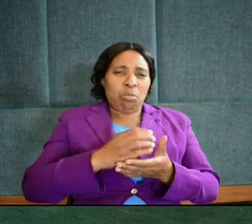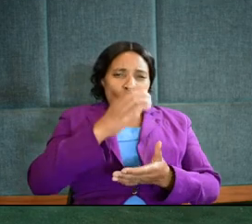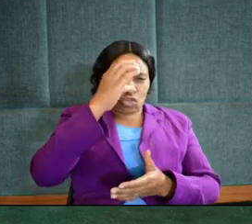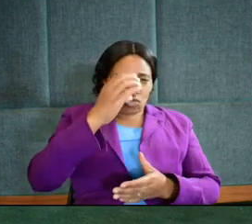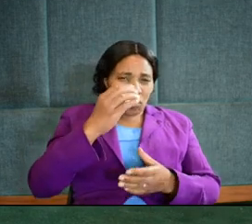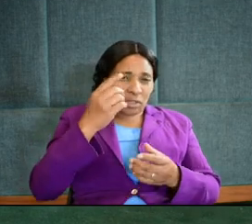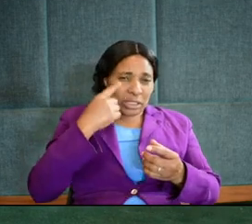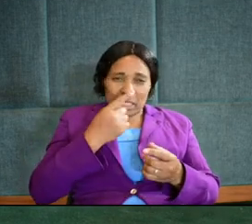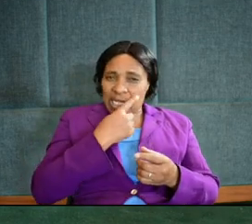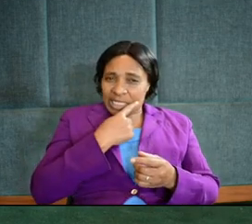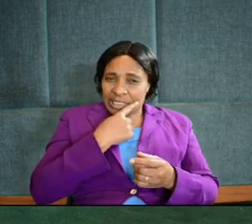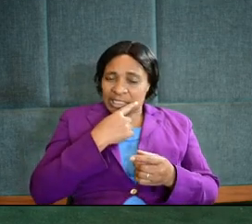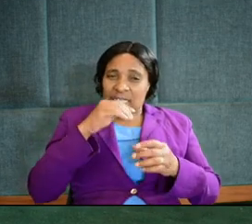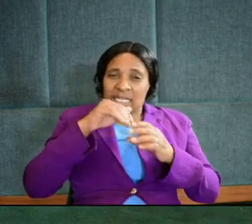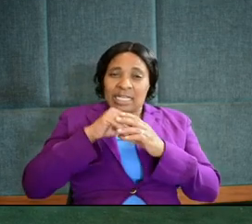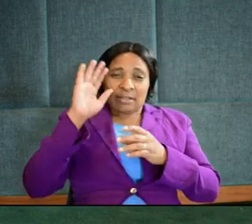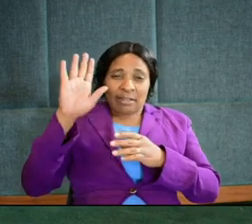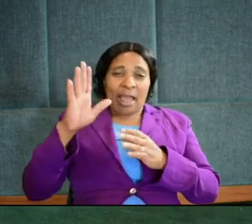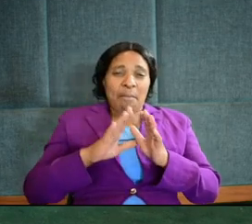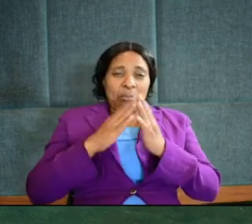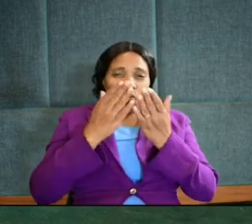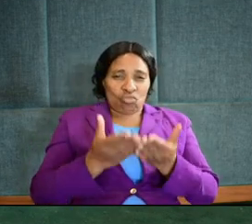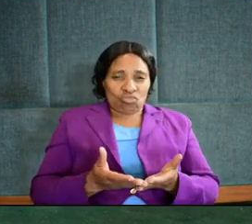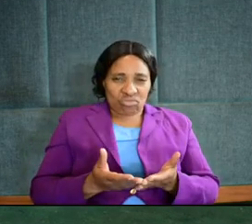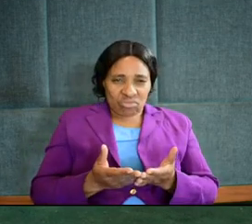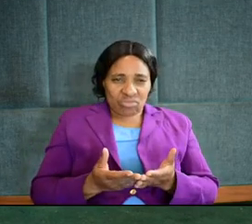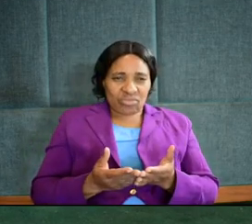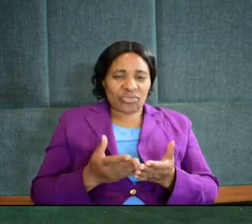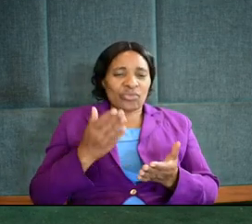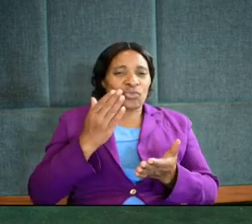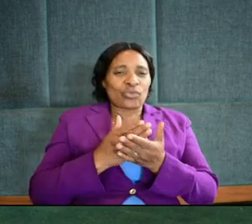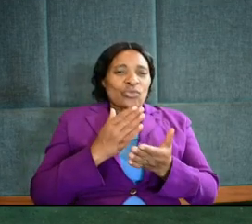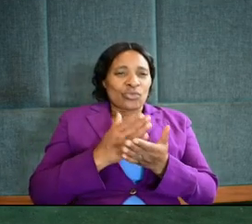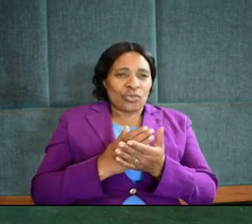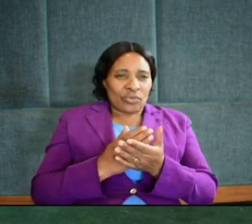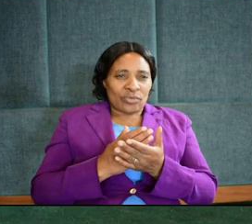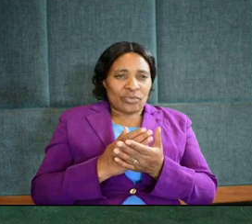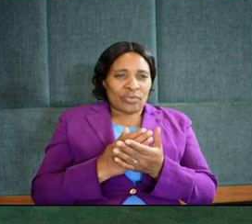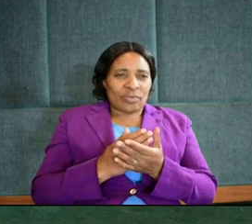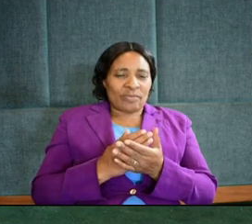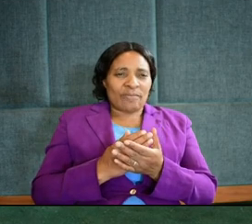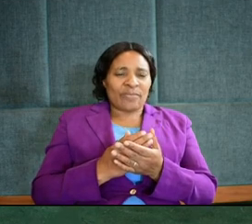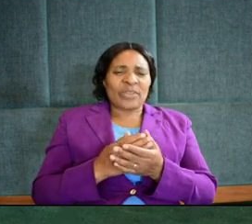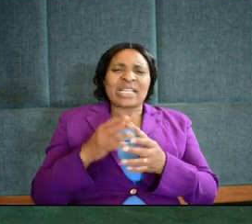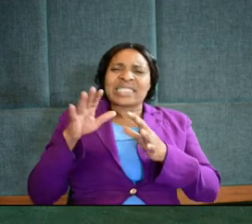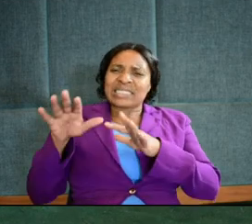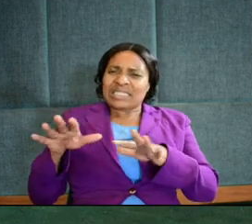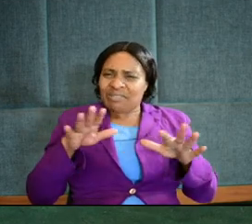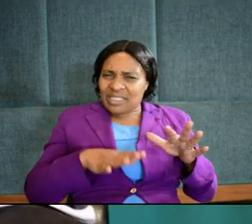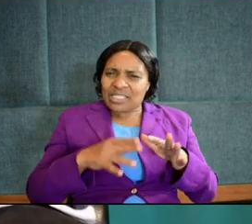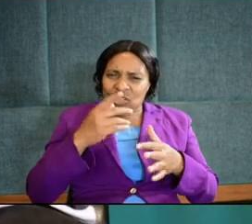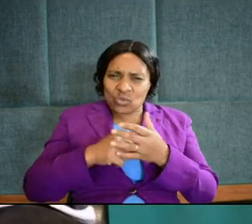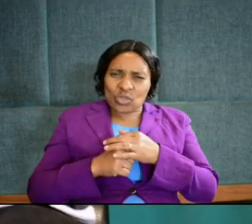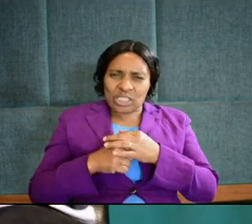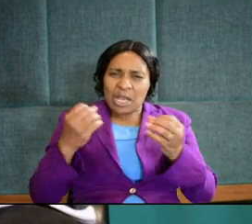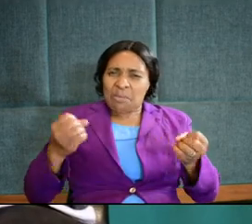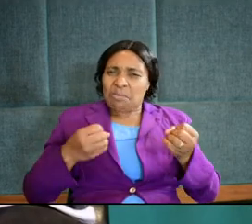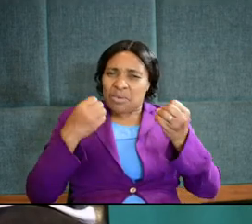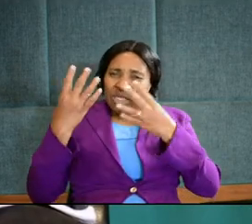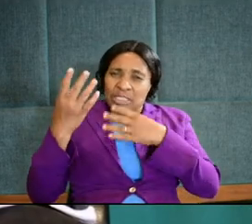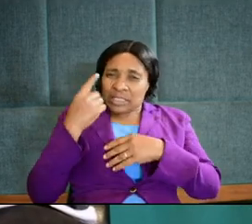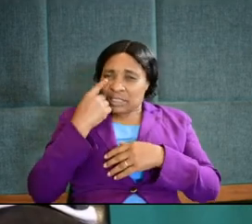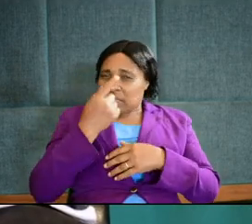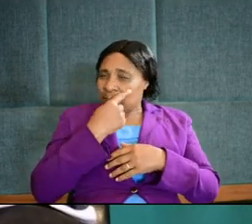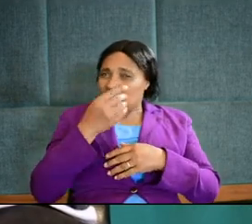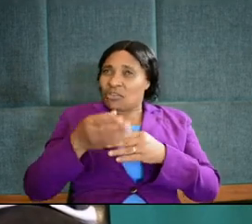bottle. Mm-hmm. Are they not in thy book?" Amen. In fact, that's the version I was talking about. Our suffering is precious in the sight of